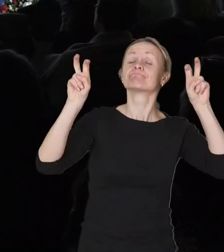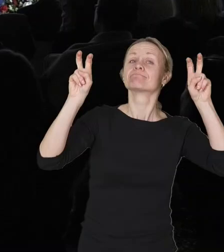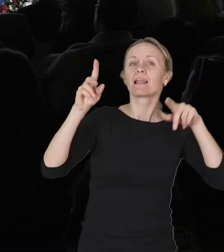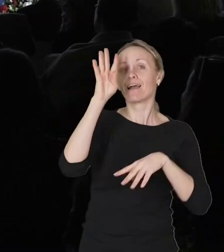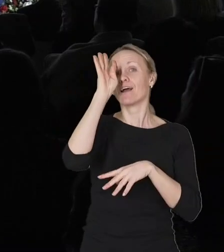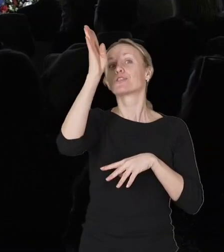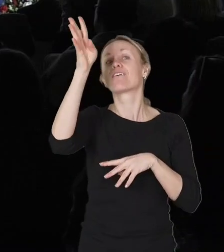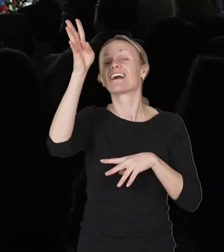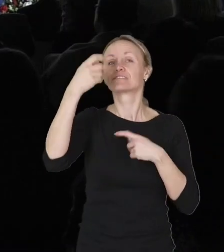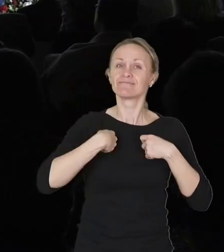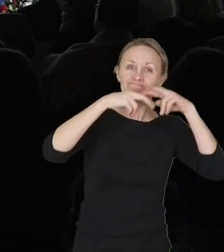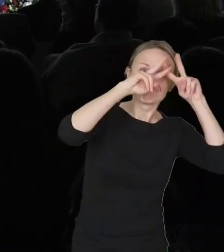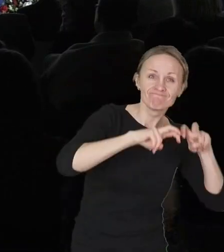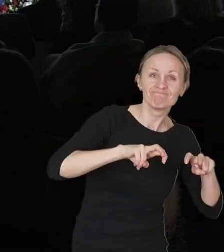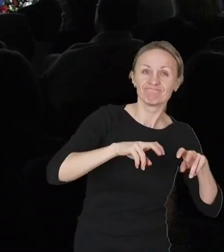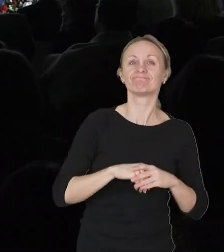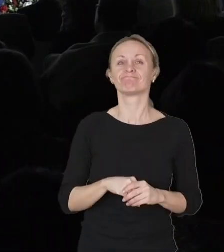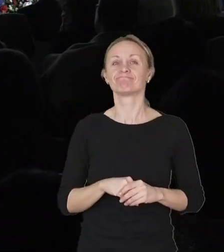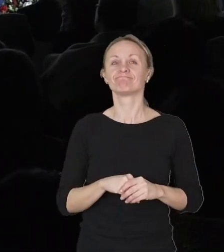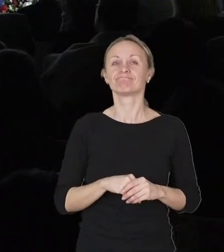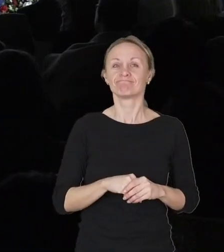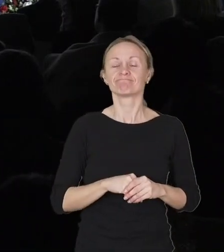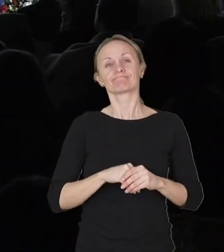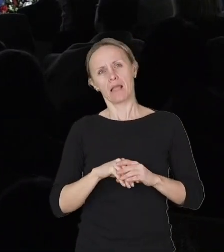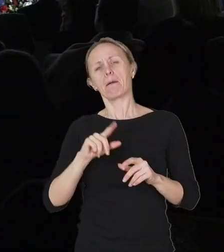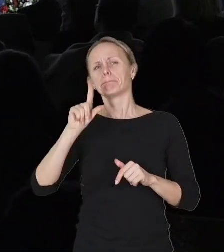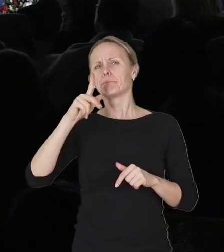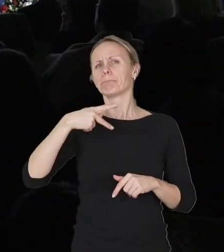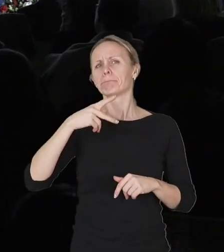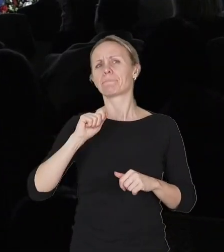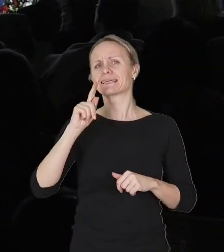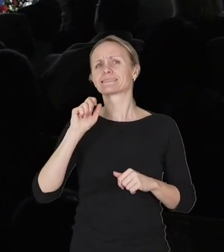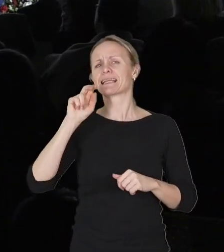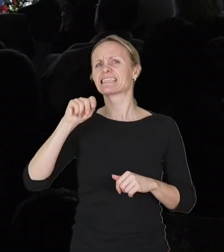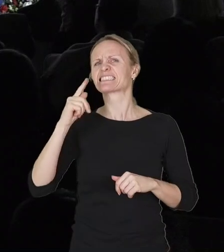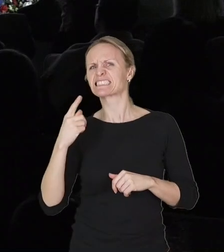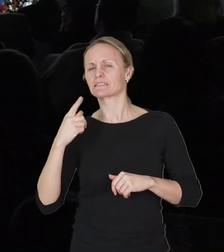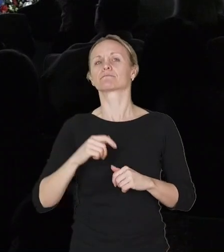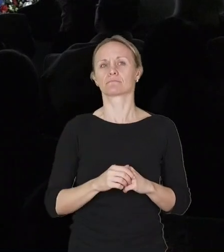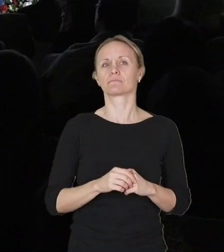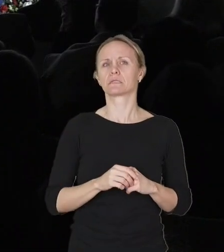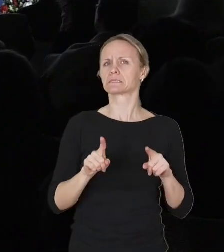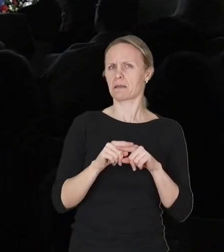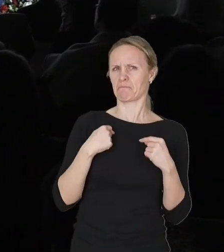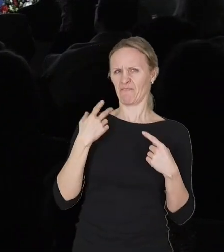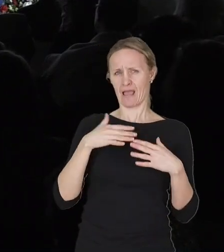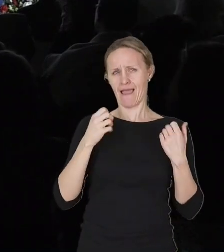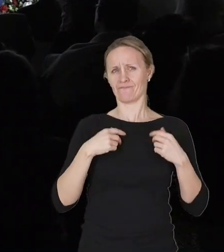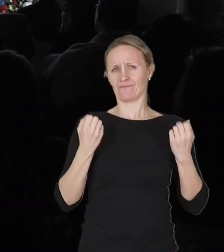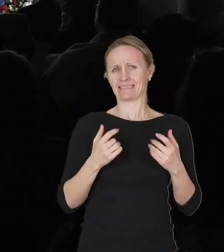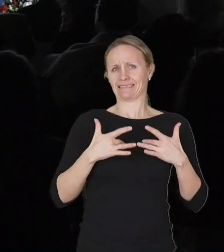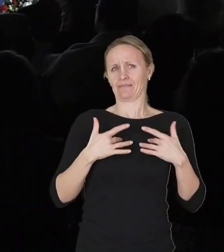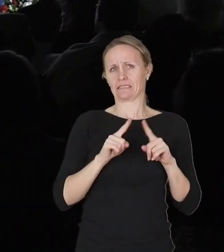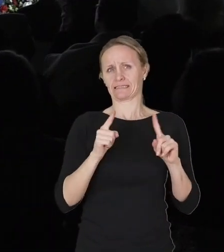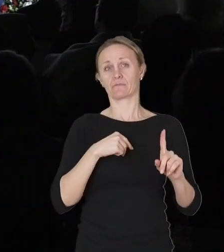presidency, that would never happen, that Leta will arrive this later on. So now he has this privilege to be an author of this, and we